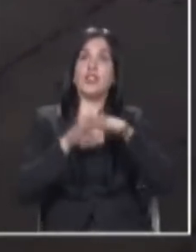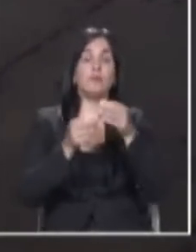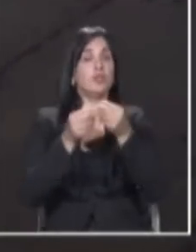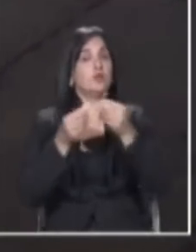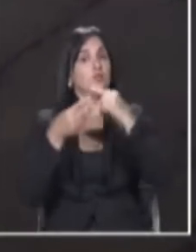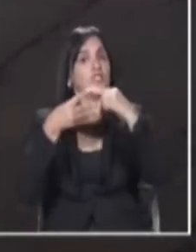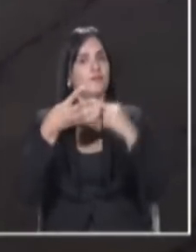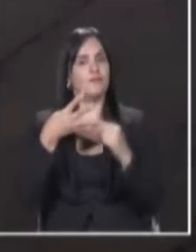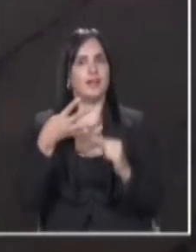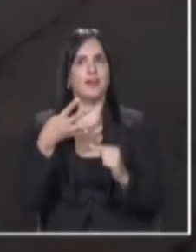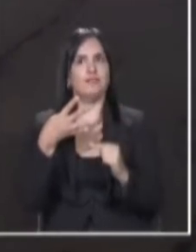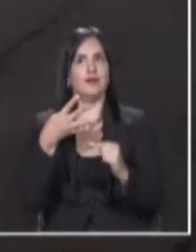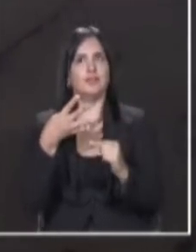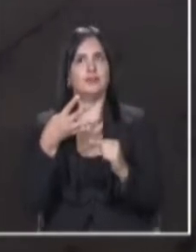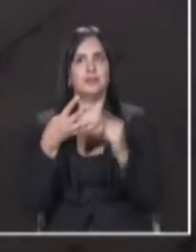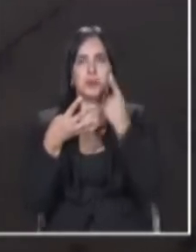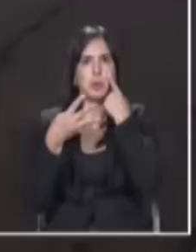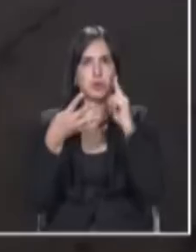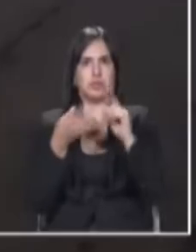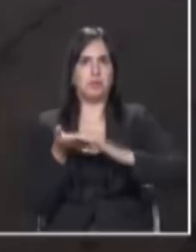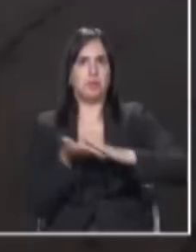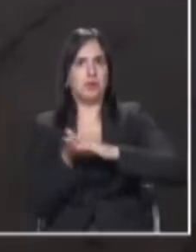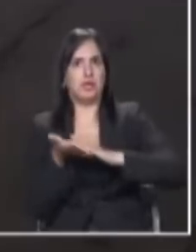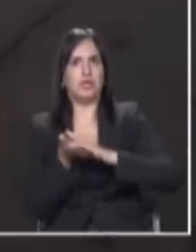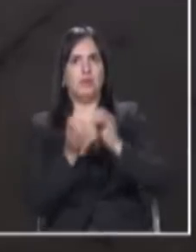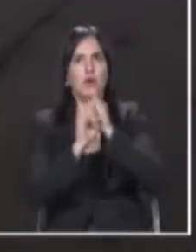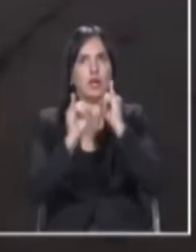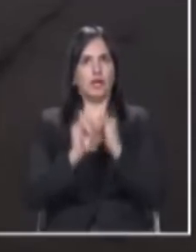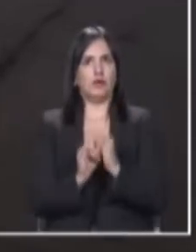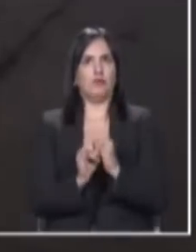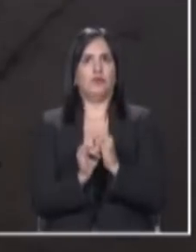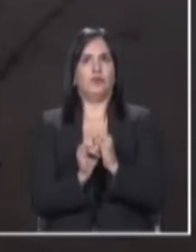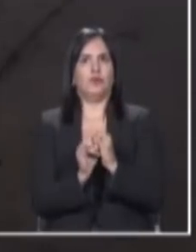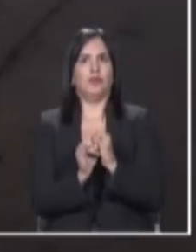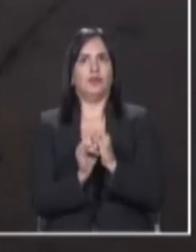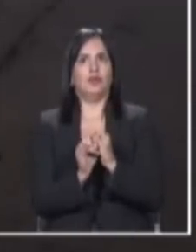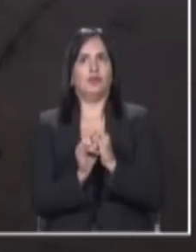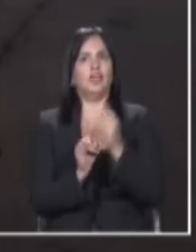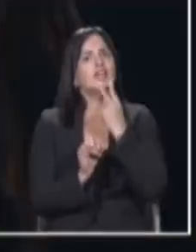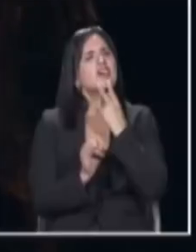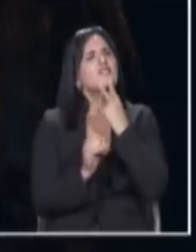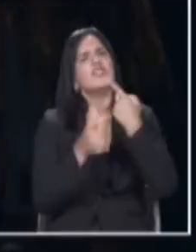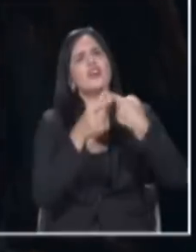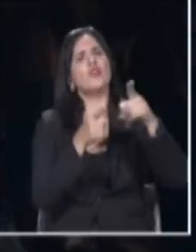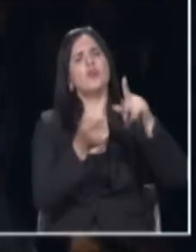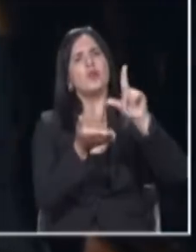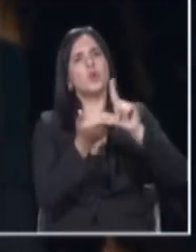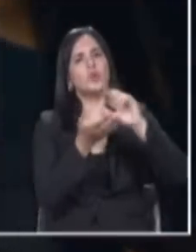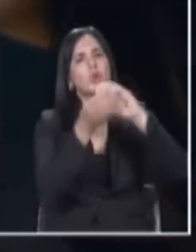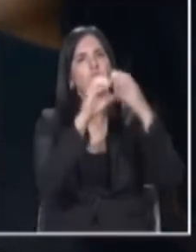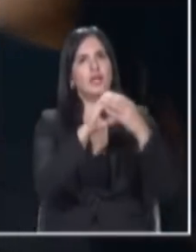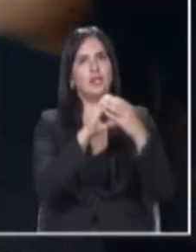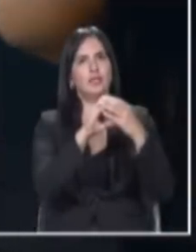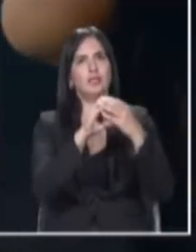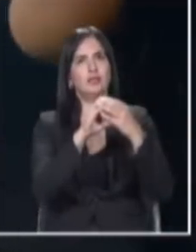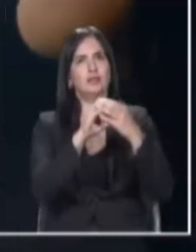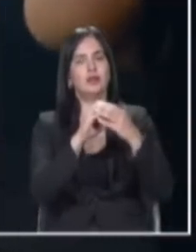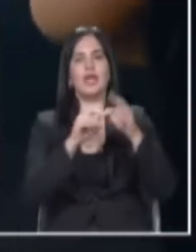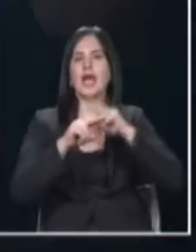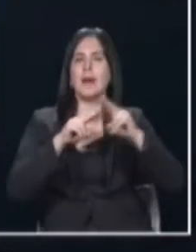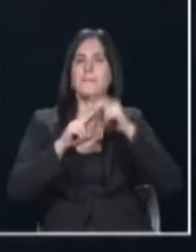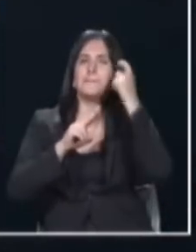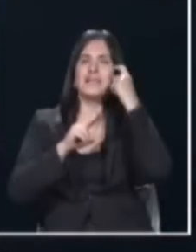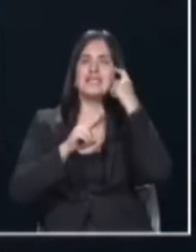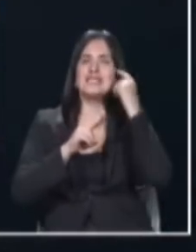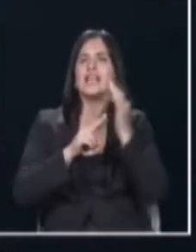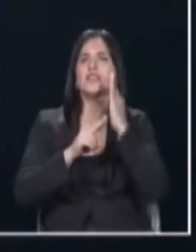variables though such as what form life may take elsewhere in the universe making predictions about how Evolution could interact with